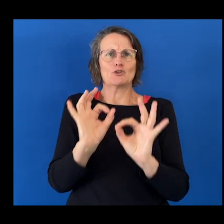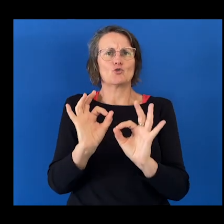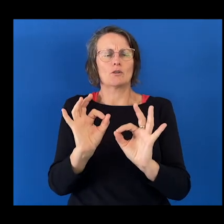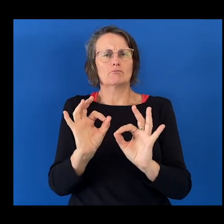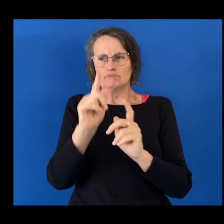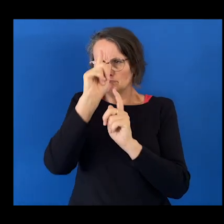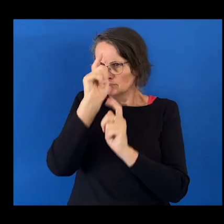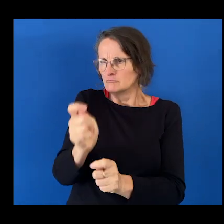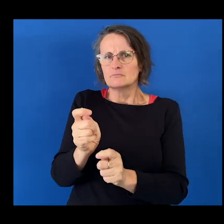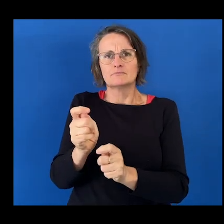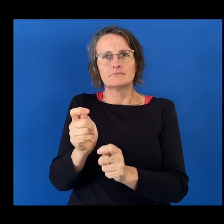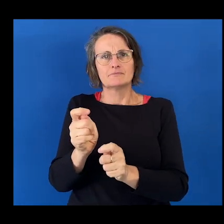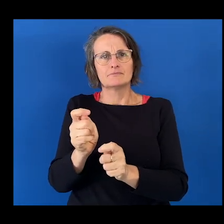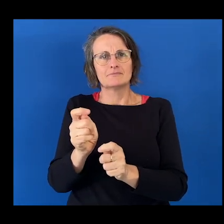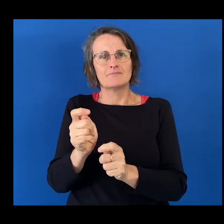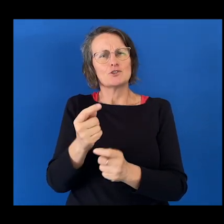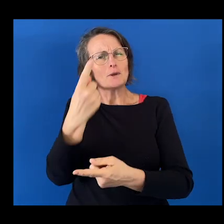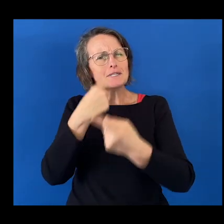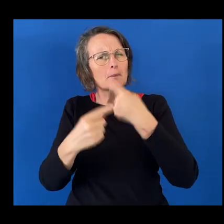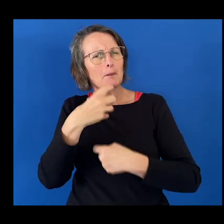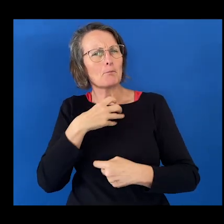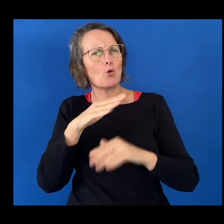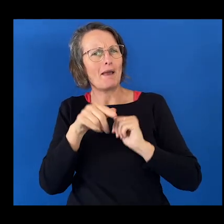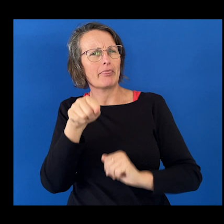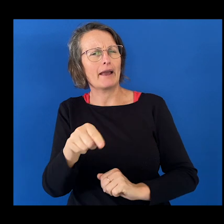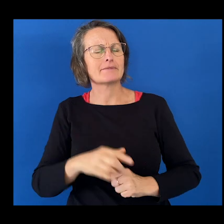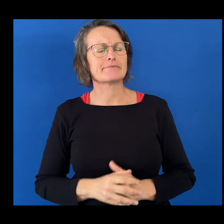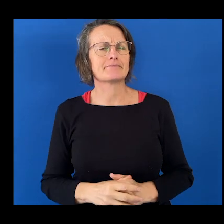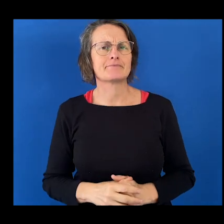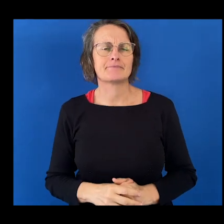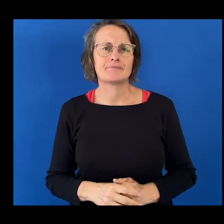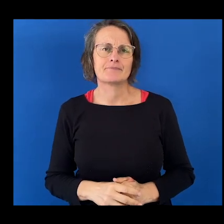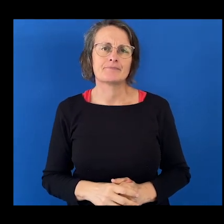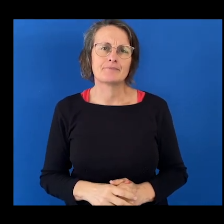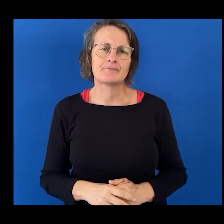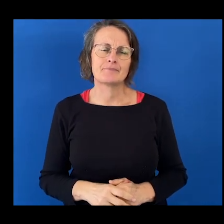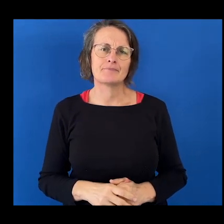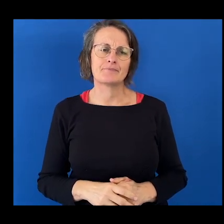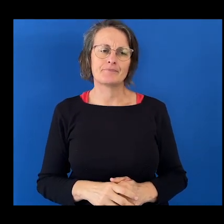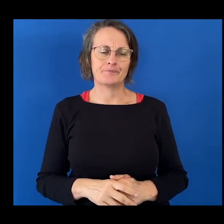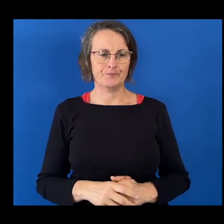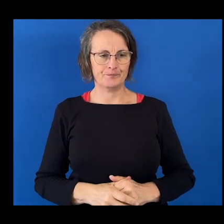reverential way of working when you're working with this very special material.